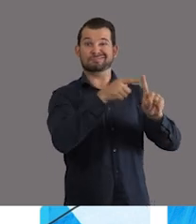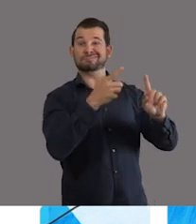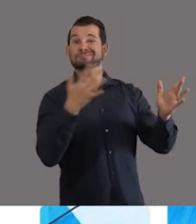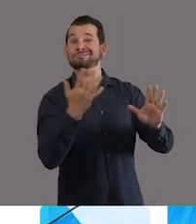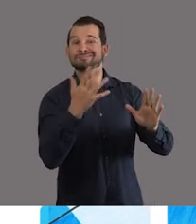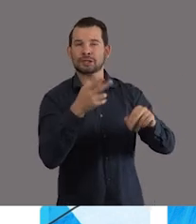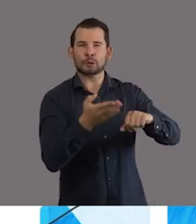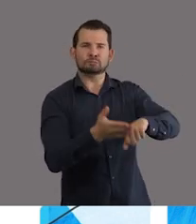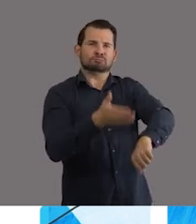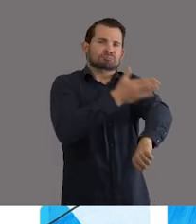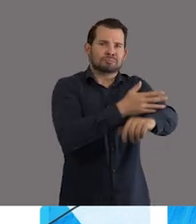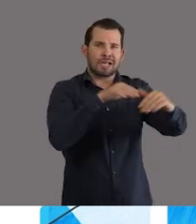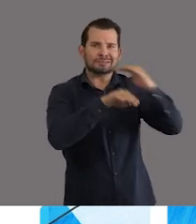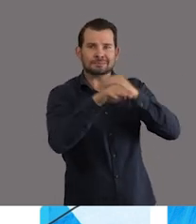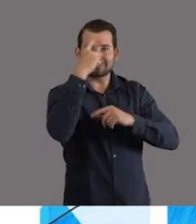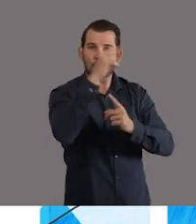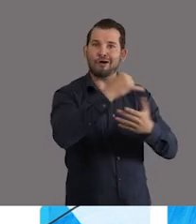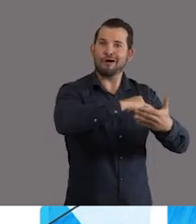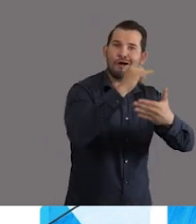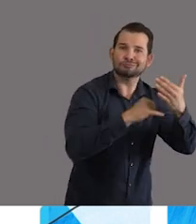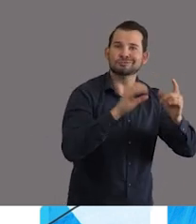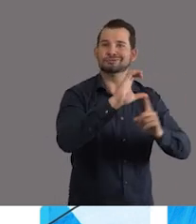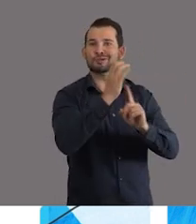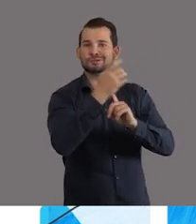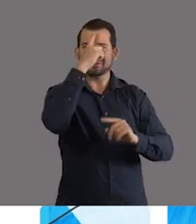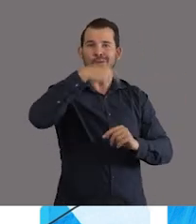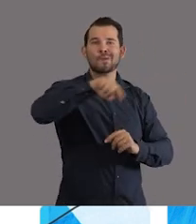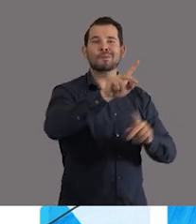the specific requirements of the Cultivate grant.